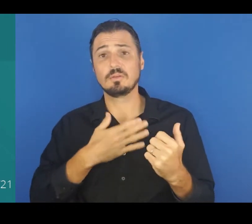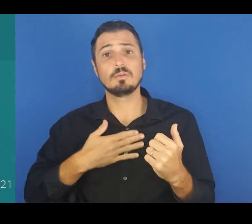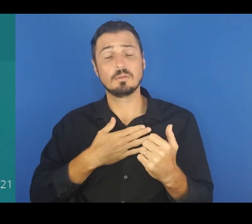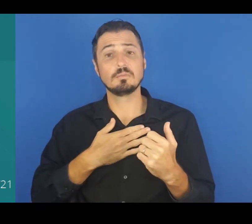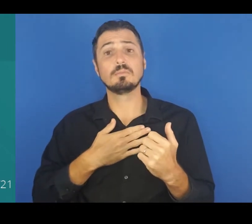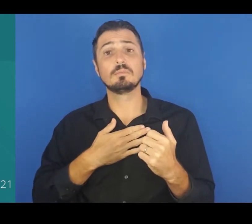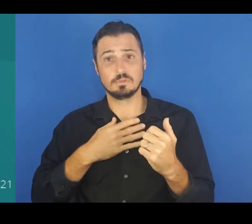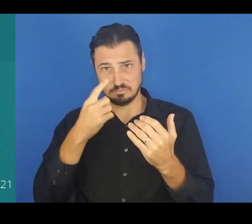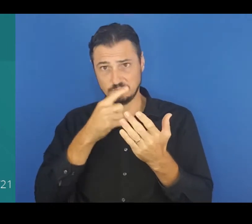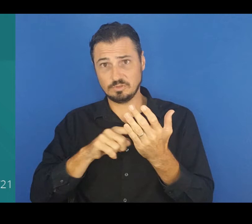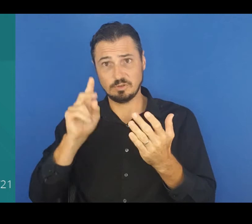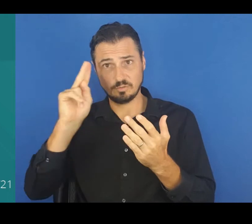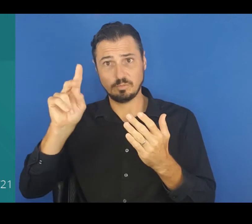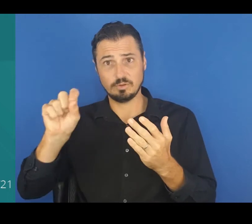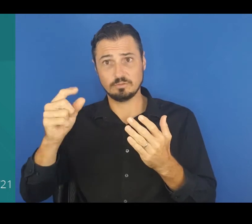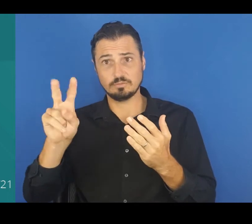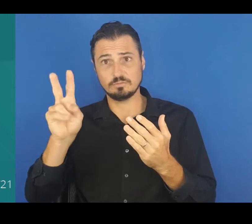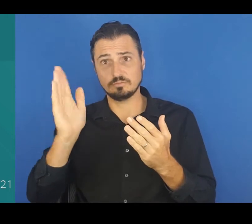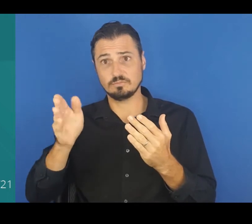to